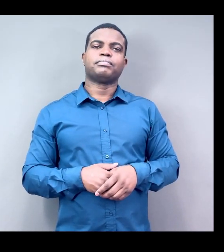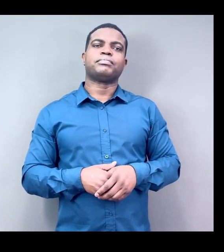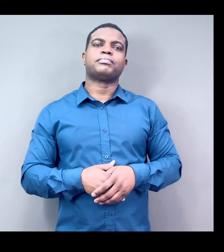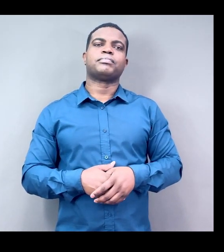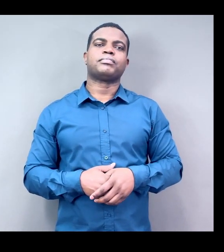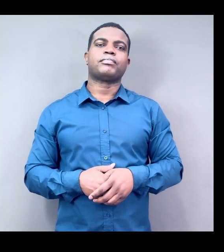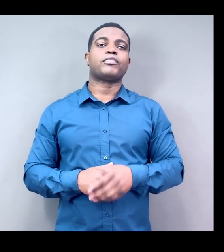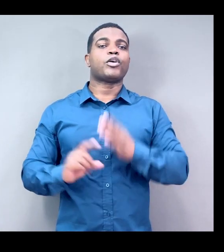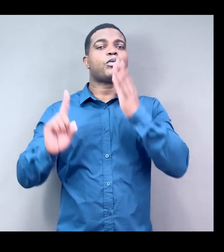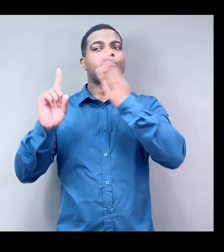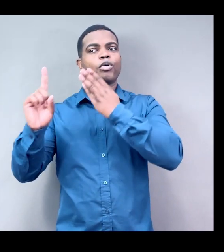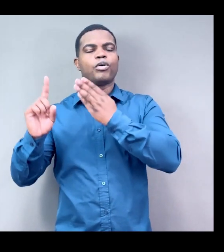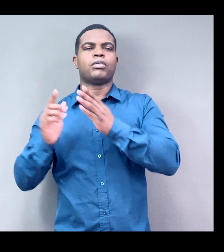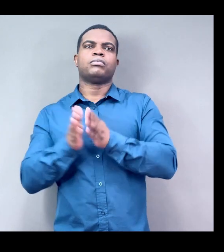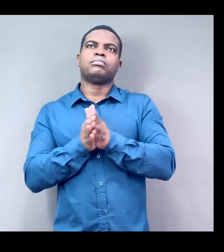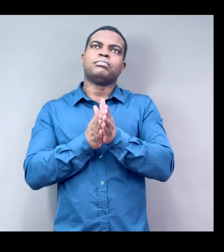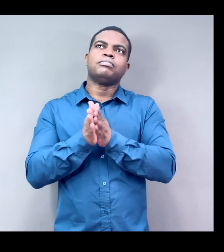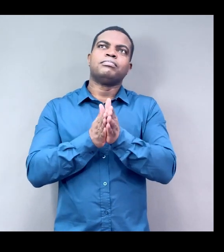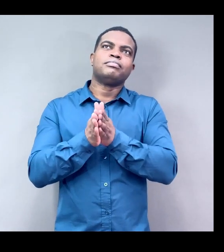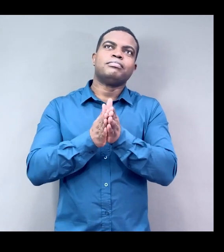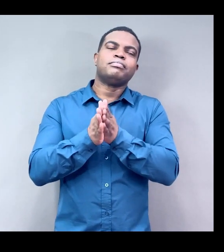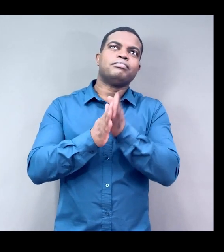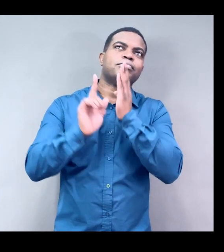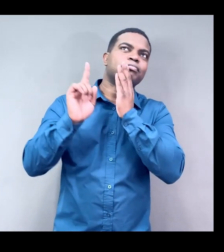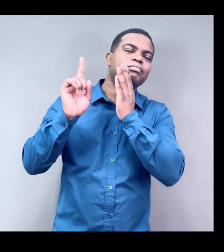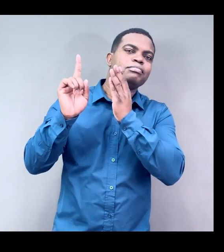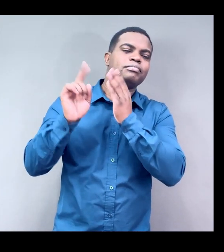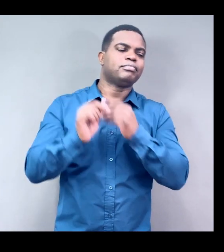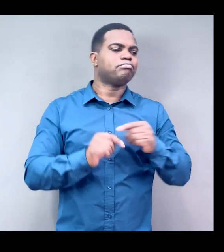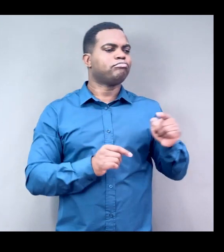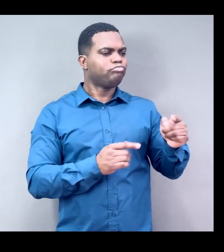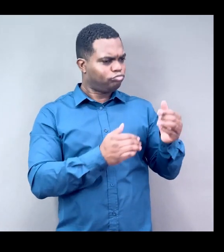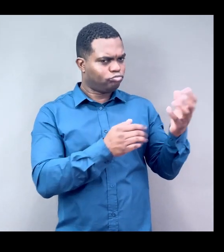realistic expectation of accomplishment.